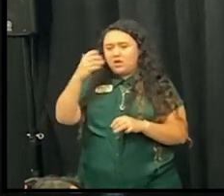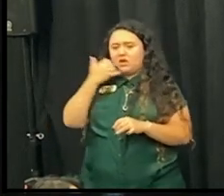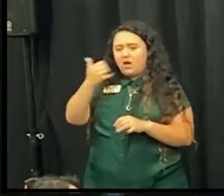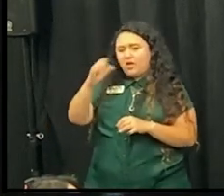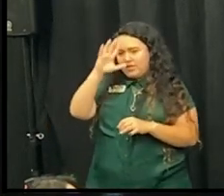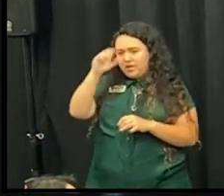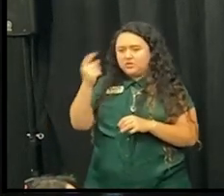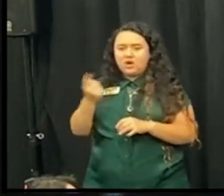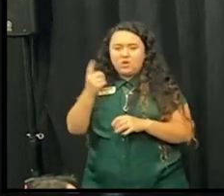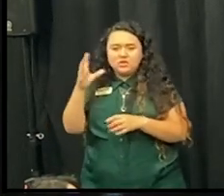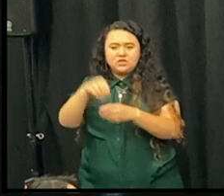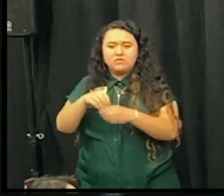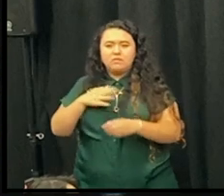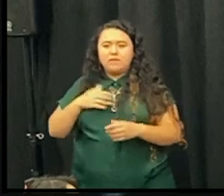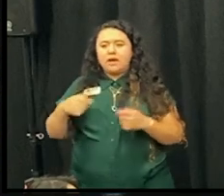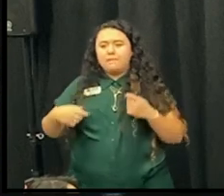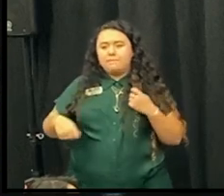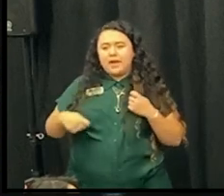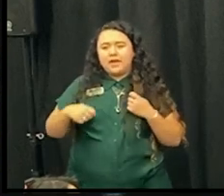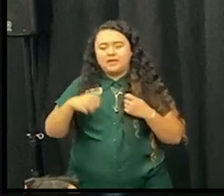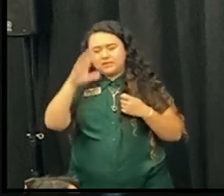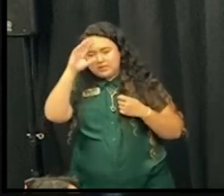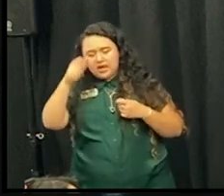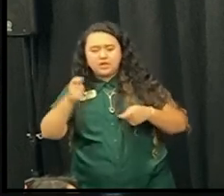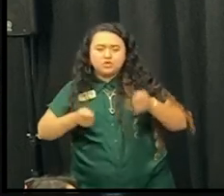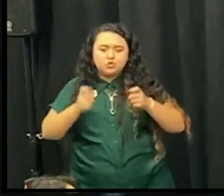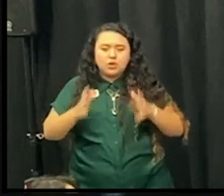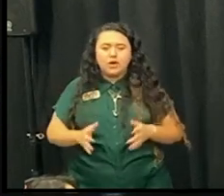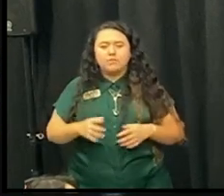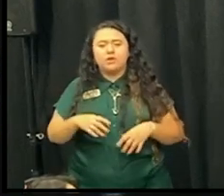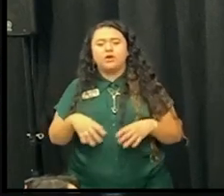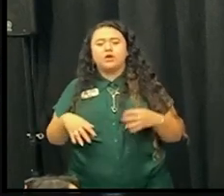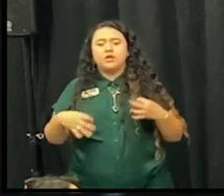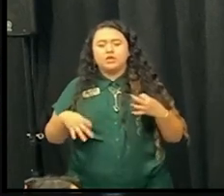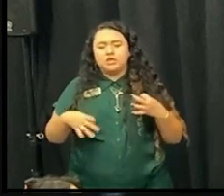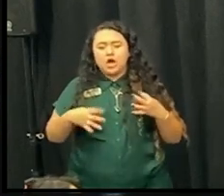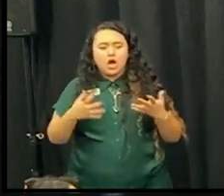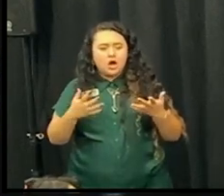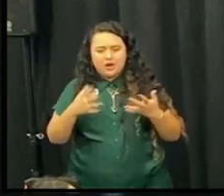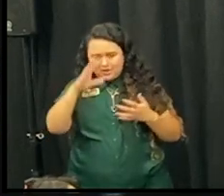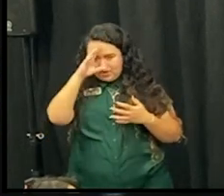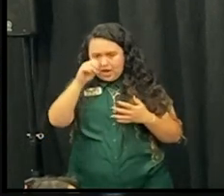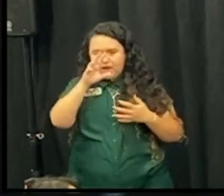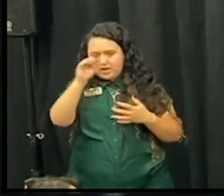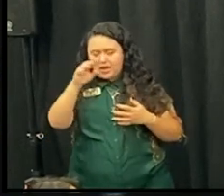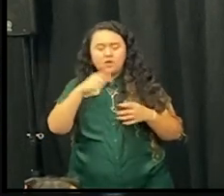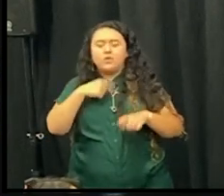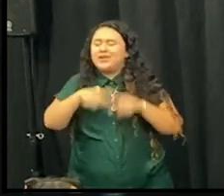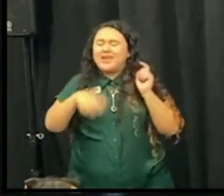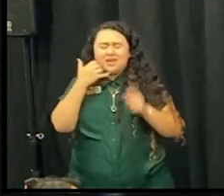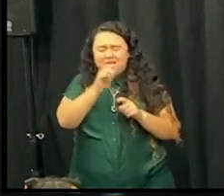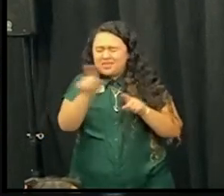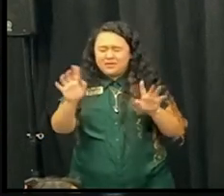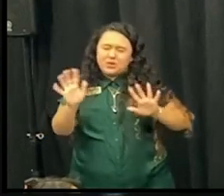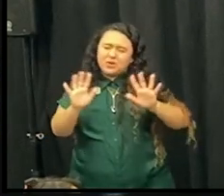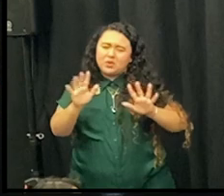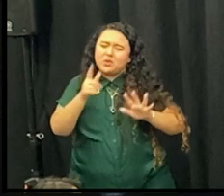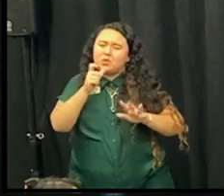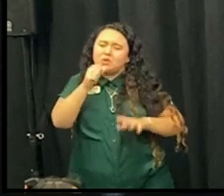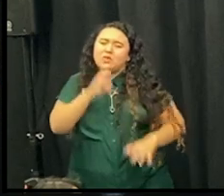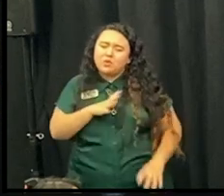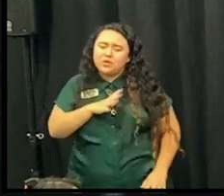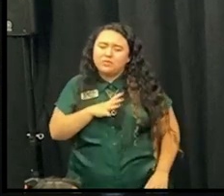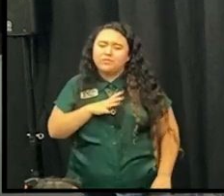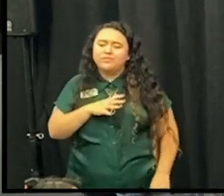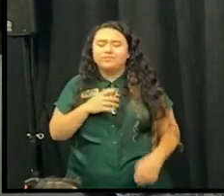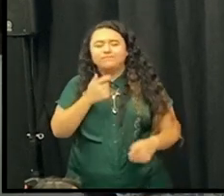always play with. My bass player's a guy, my drummer's a guy, my rhythm guitar player's a guy. And then we're like, okay, we can't call those guys. Who are the women? And